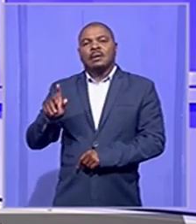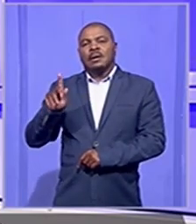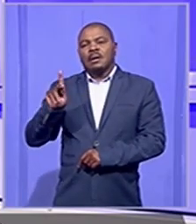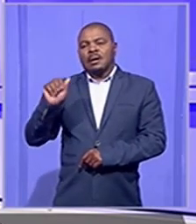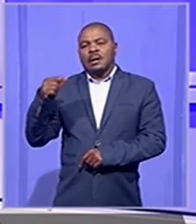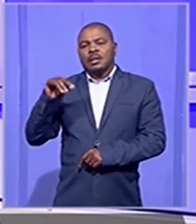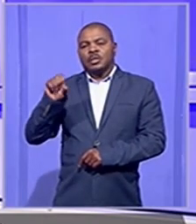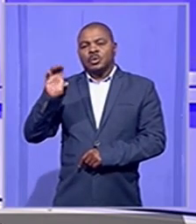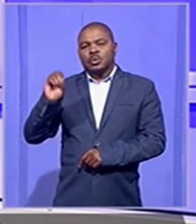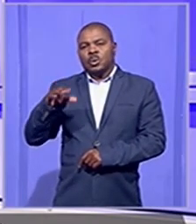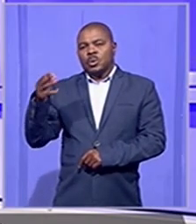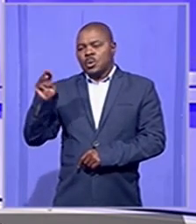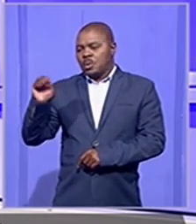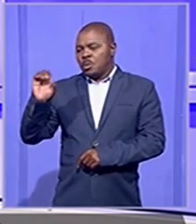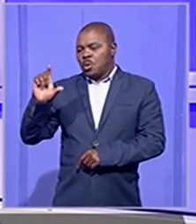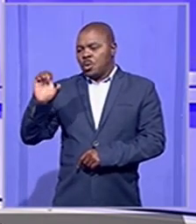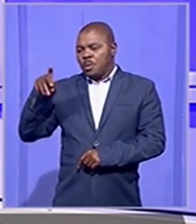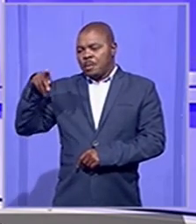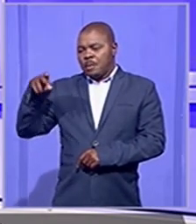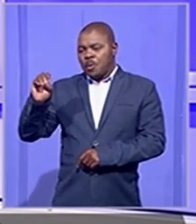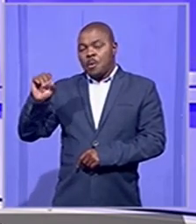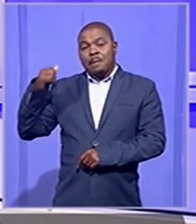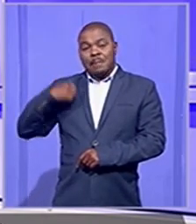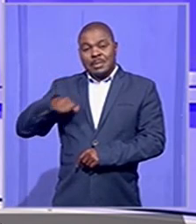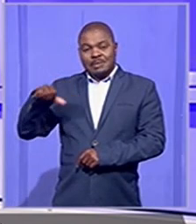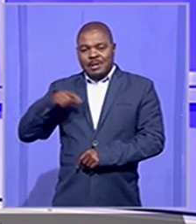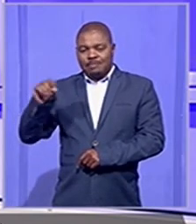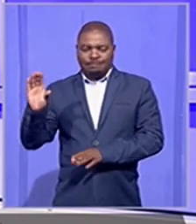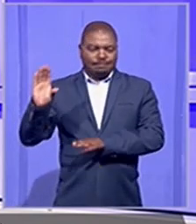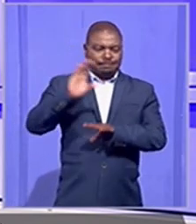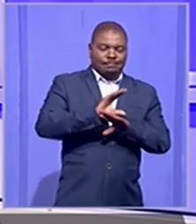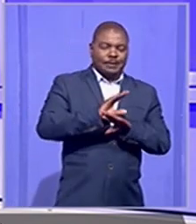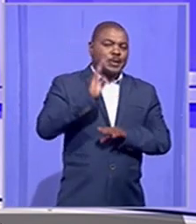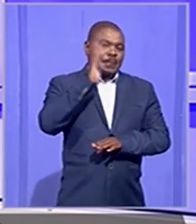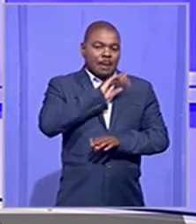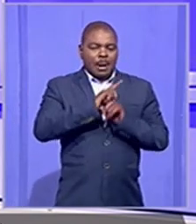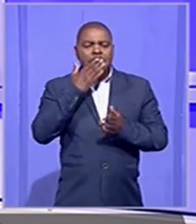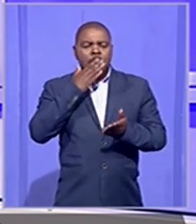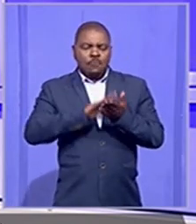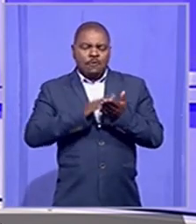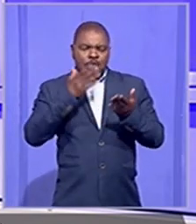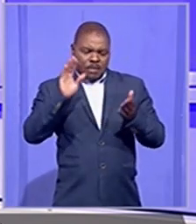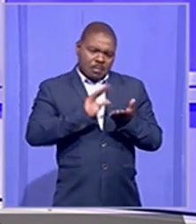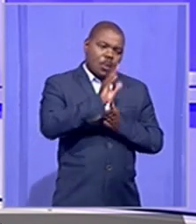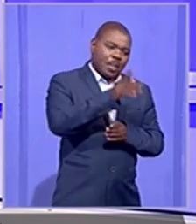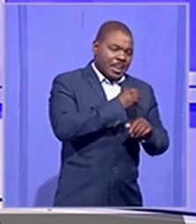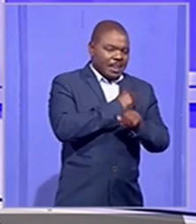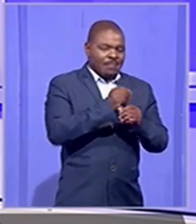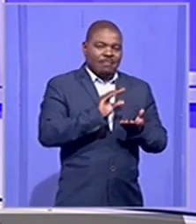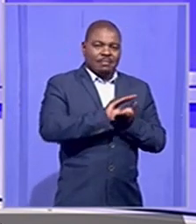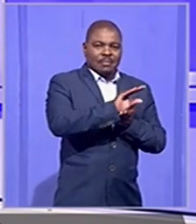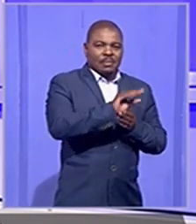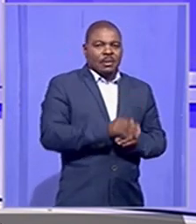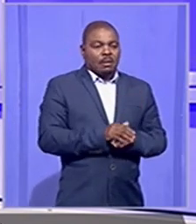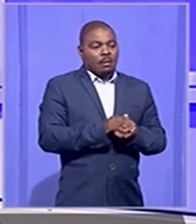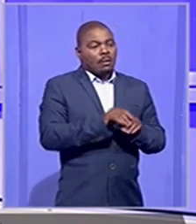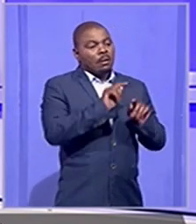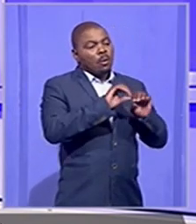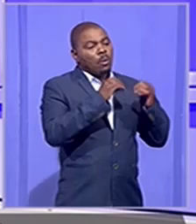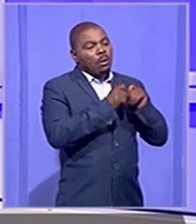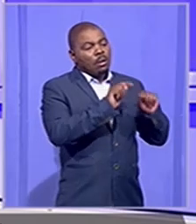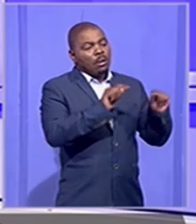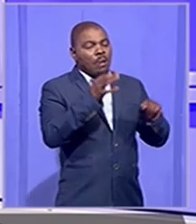wa kagisano molopo o reteletswe ke go baetletsa ka matlole jaaka o solofeditse. Baemedi ba ditlamo tseo ba re